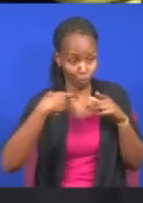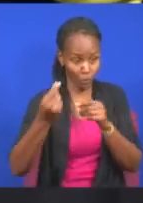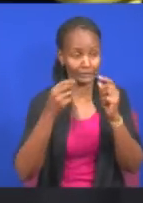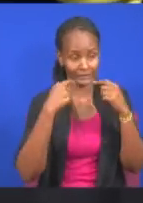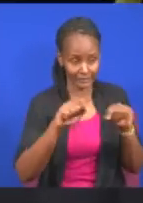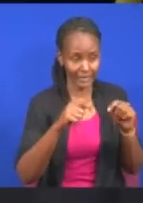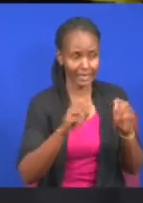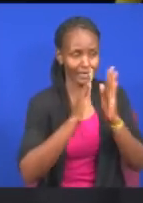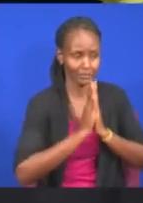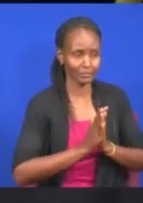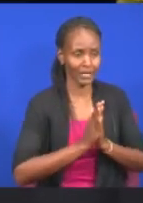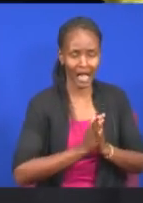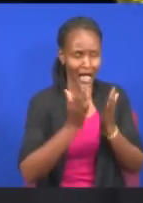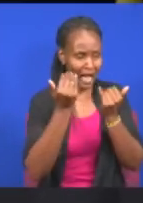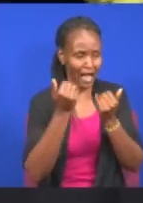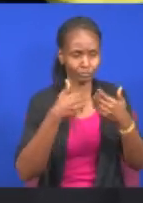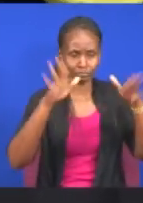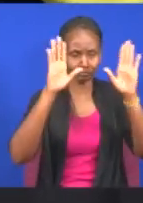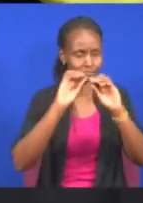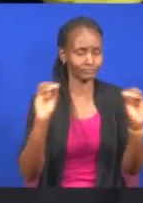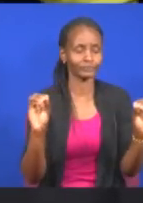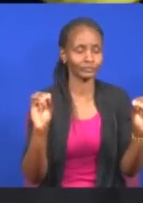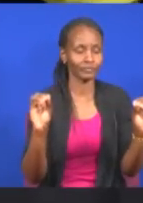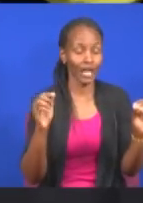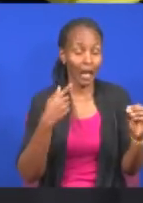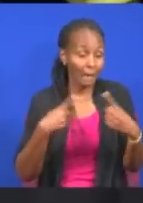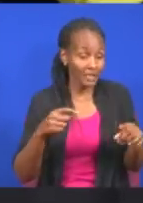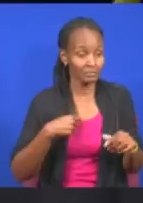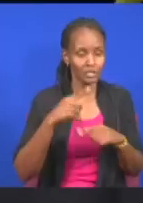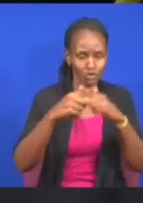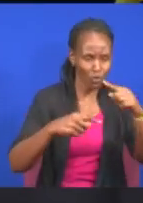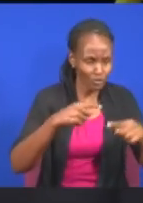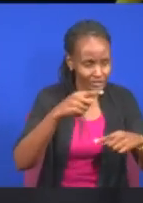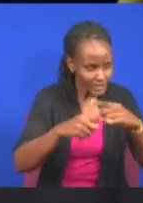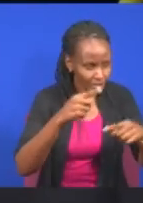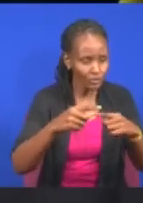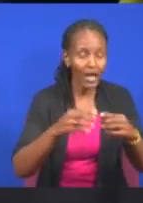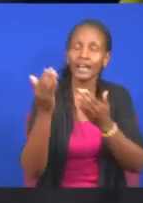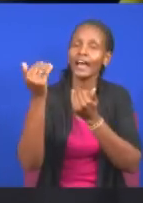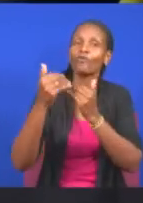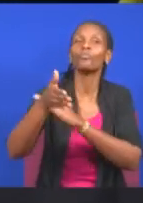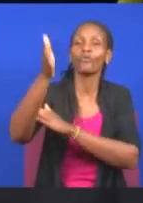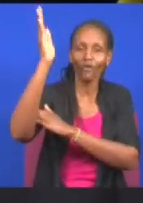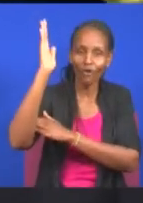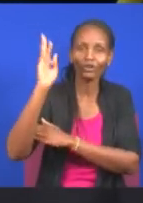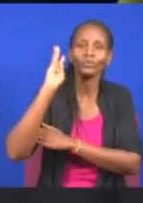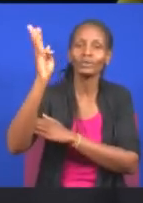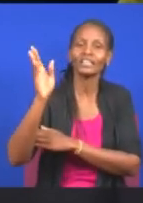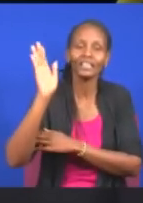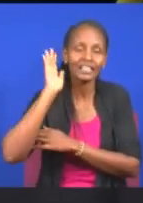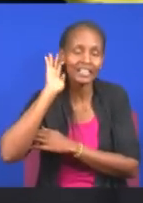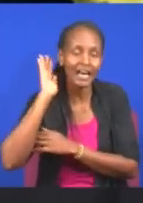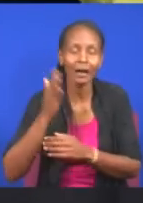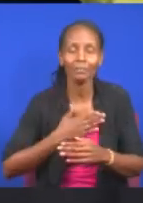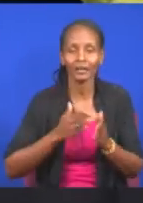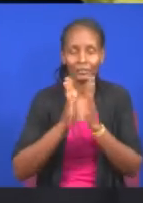pray. I hope I don't give up again, but no. I'm going to continue and I hope that God will hear my prayers.